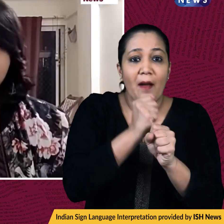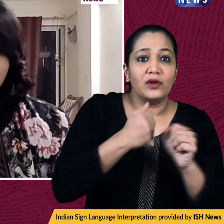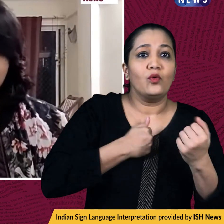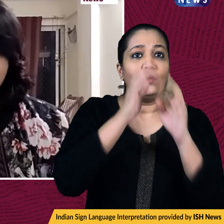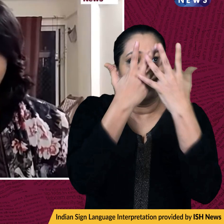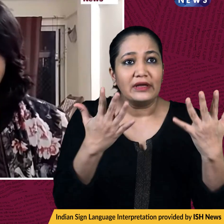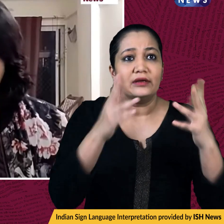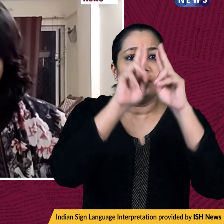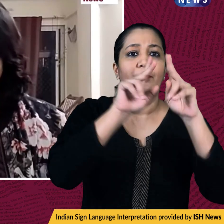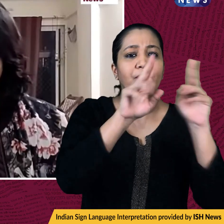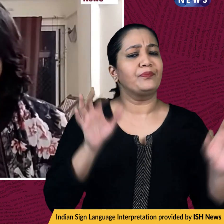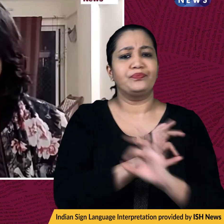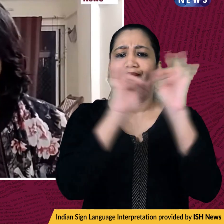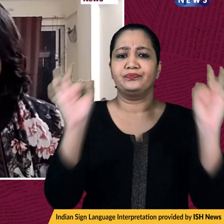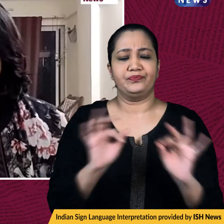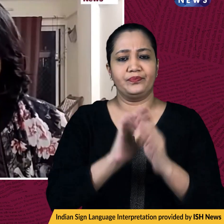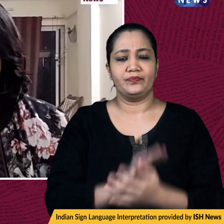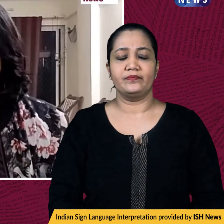been damaged.